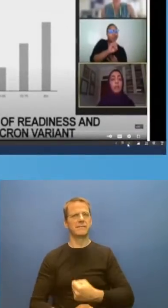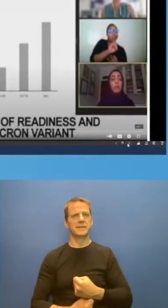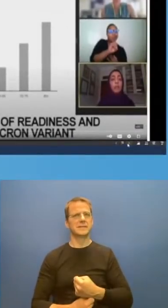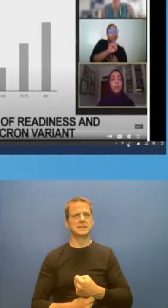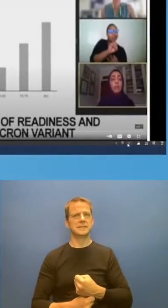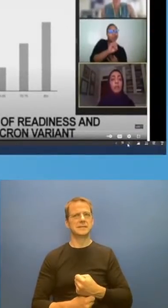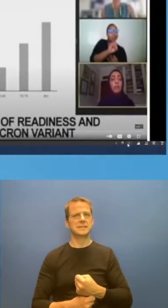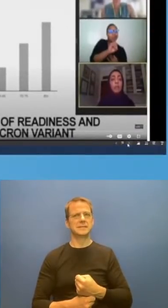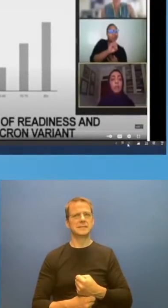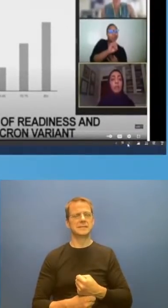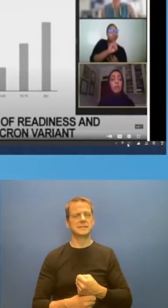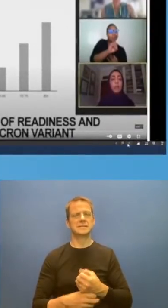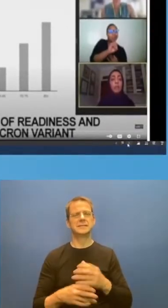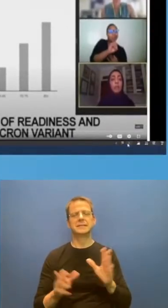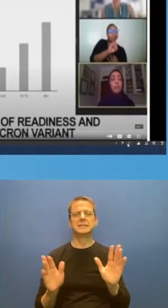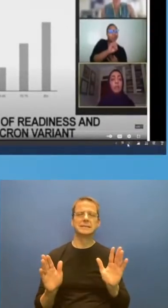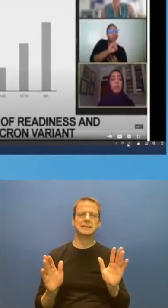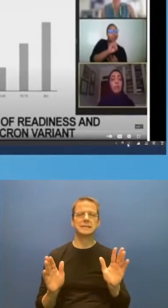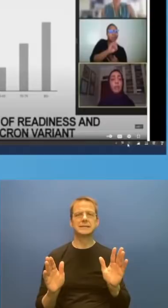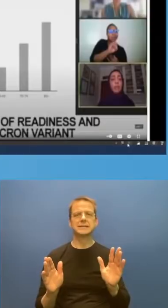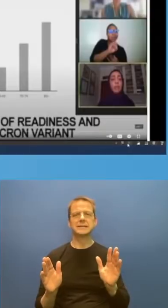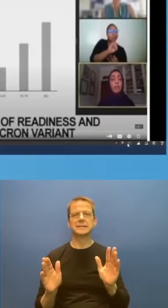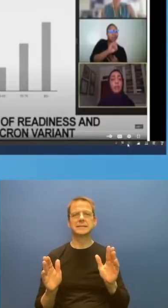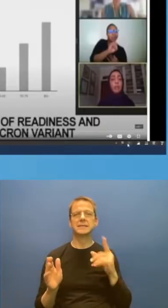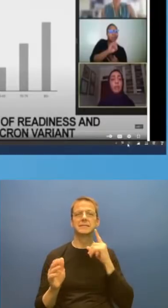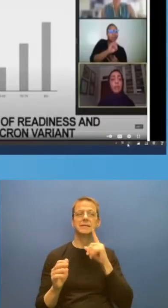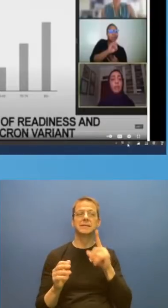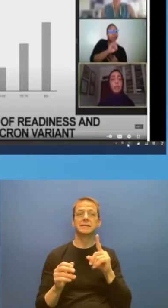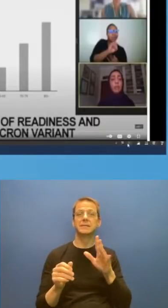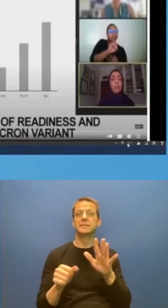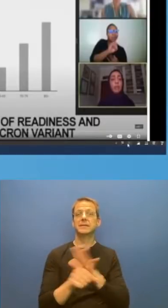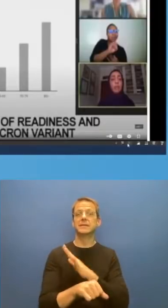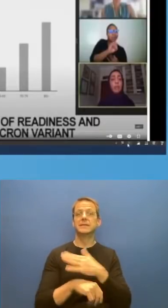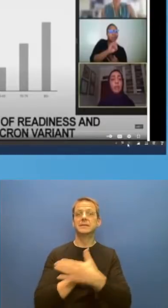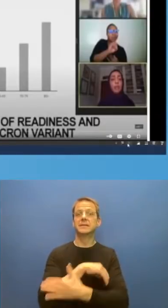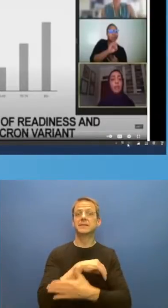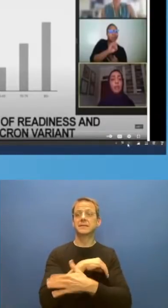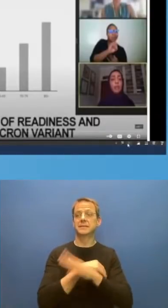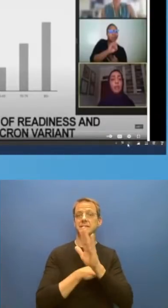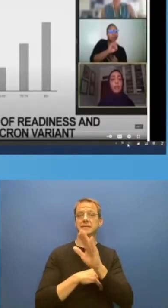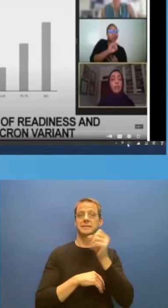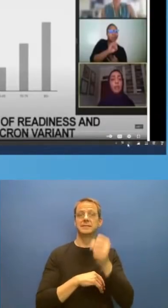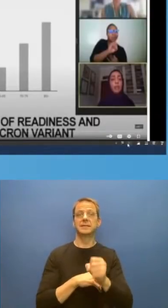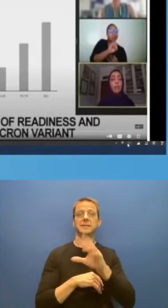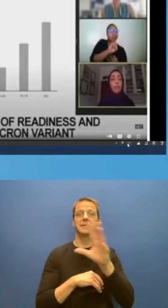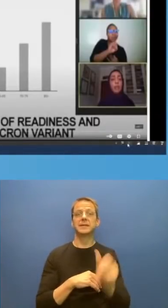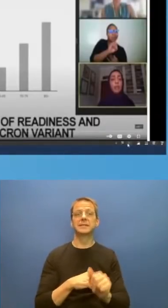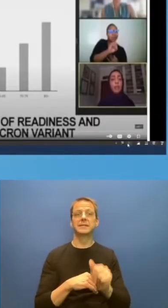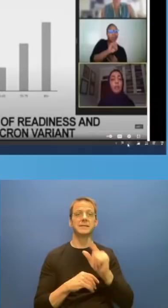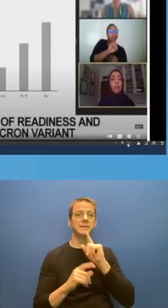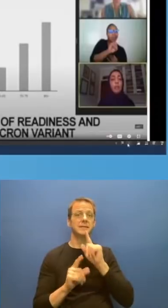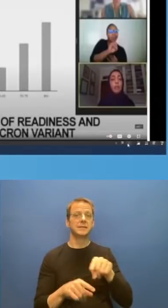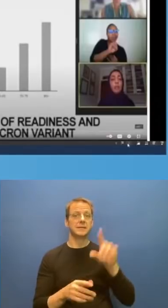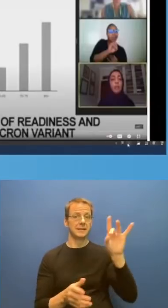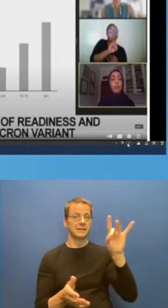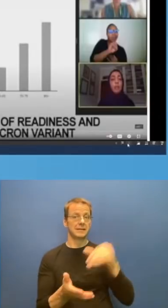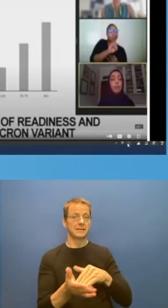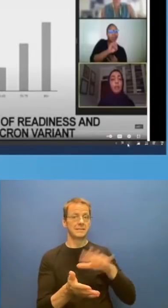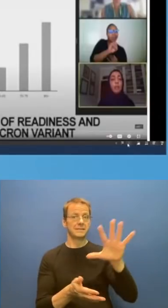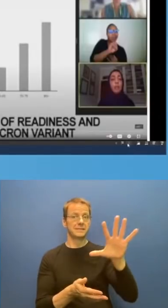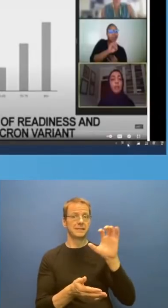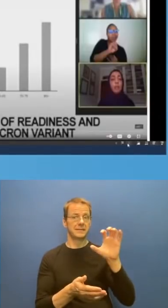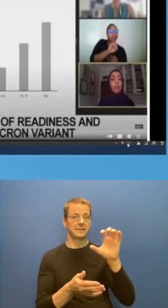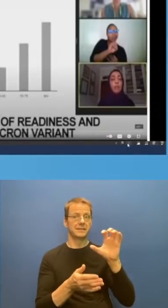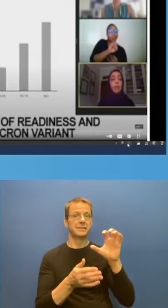South Africa reported 8,500 cases. That was up 571% from last week, including 40%